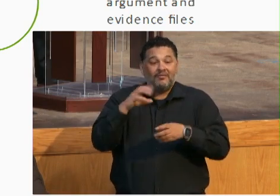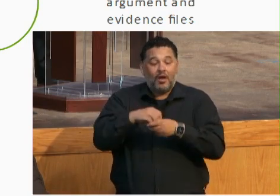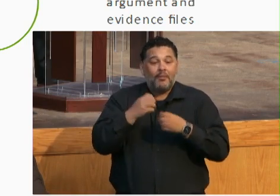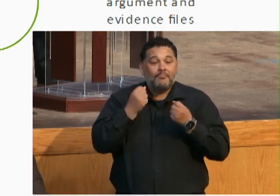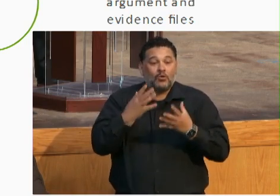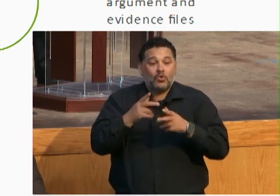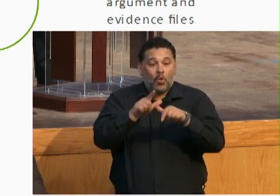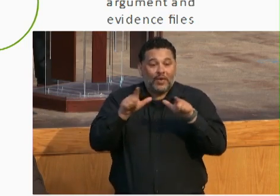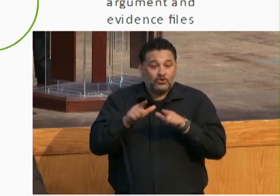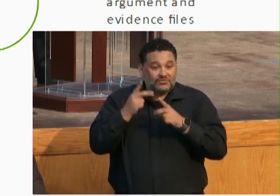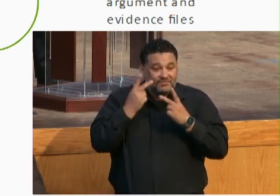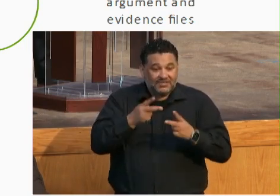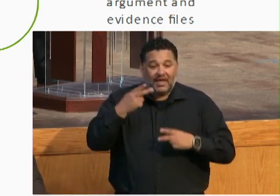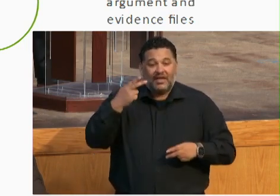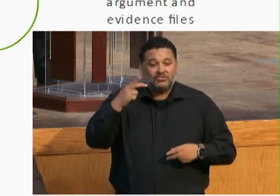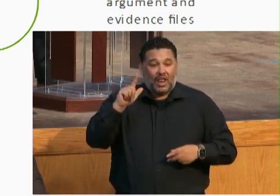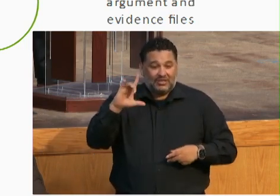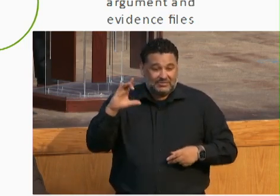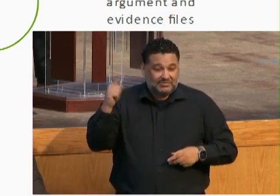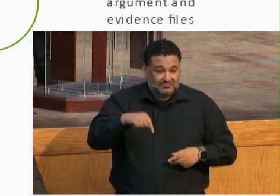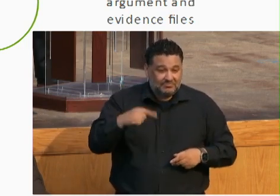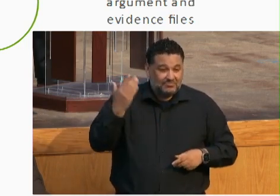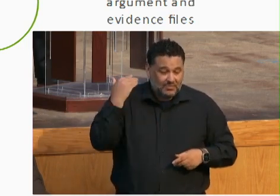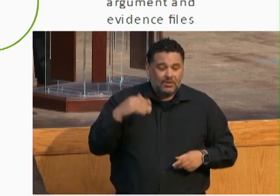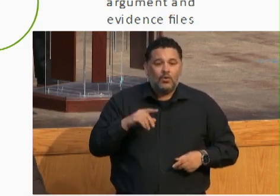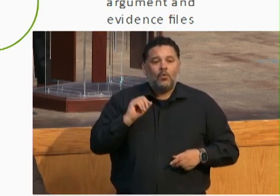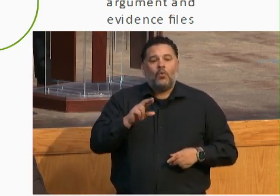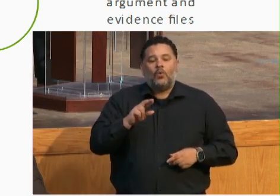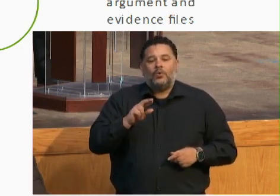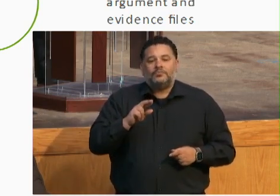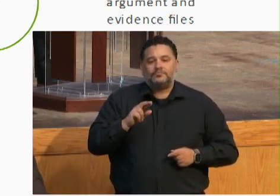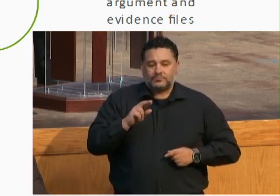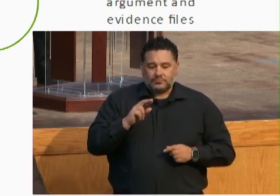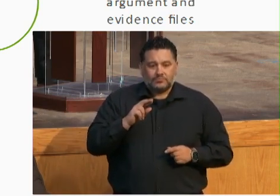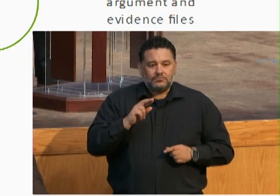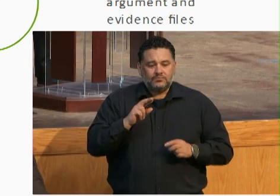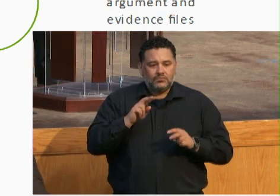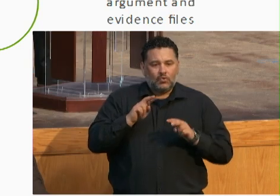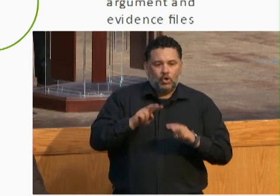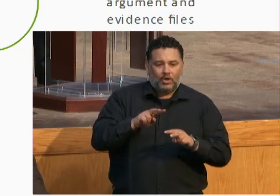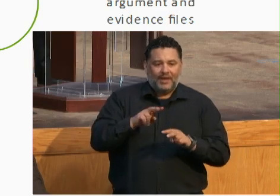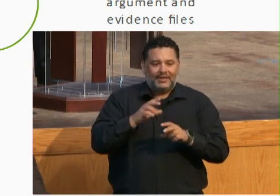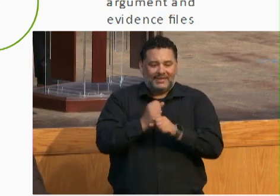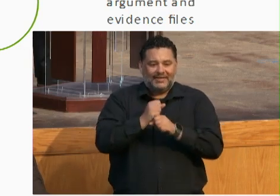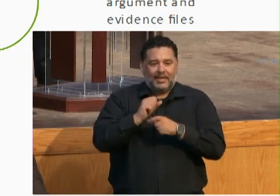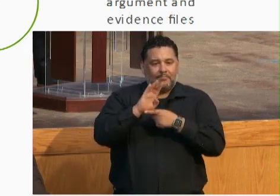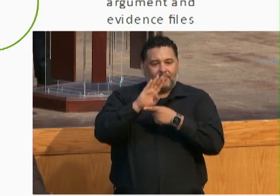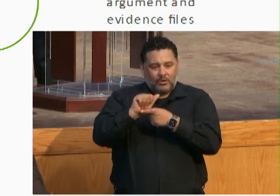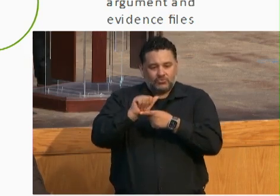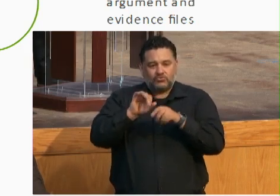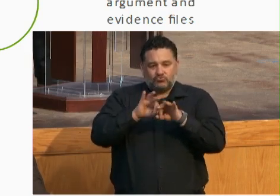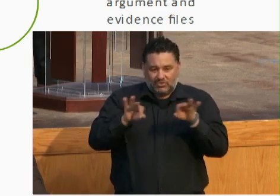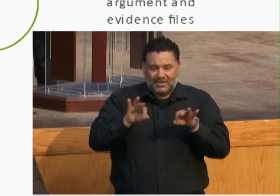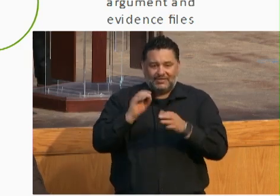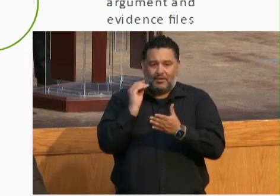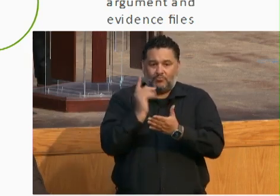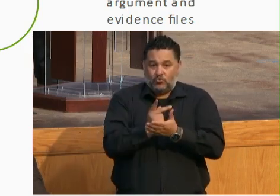we had HLC here, or whether it was when we were looking at getting our bachelor's degrees approved and HLC visited us